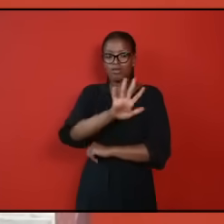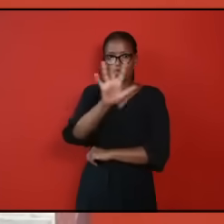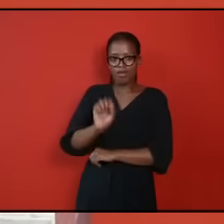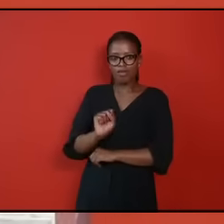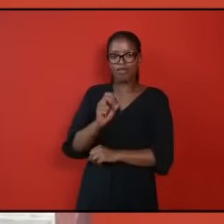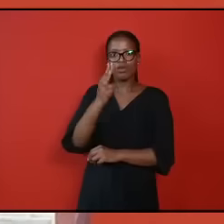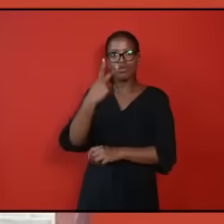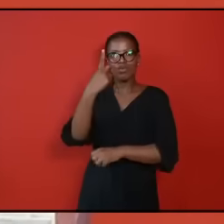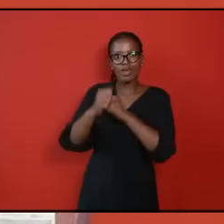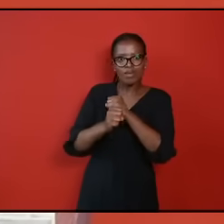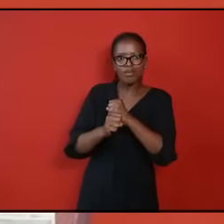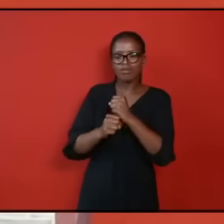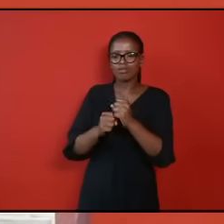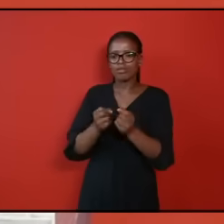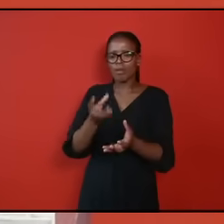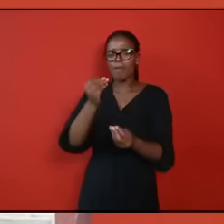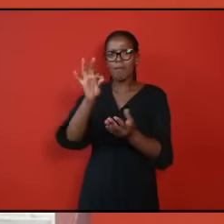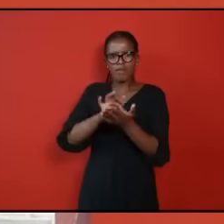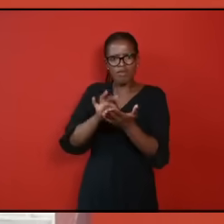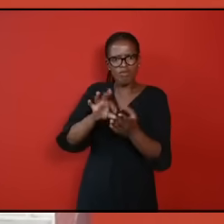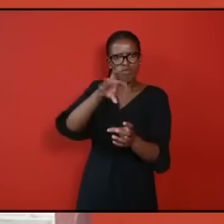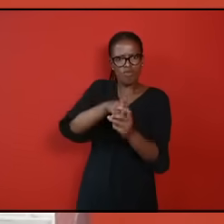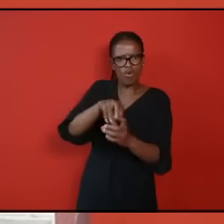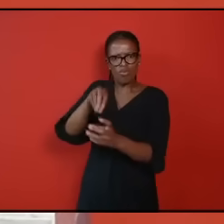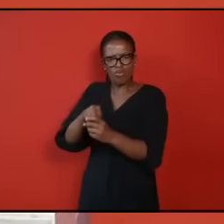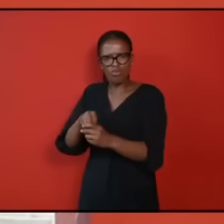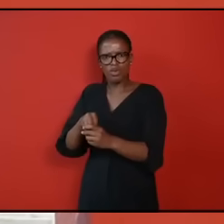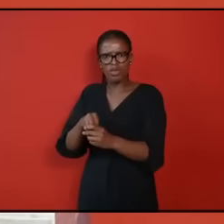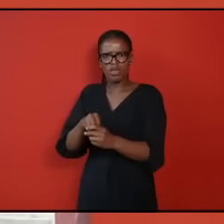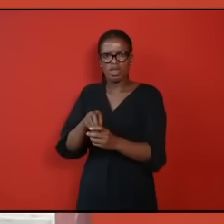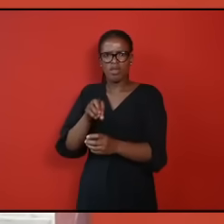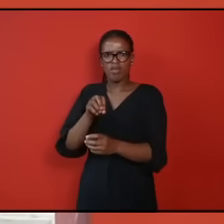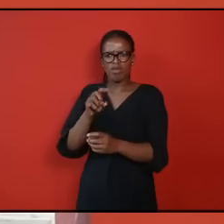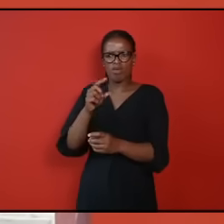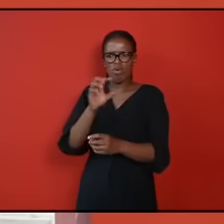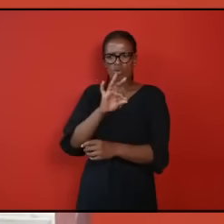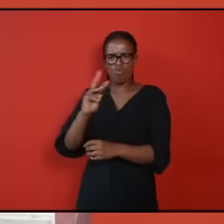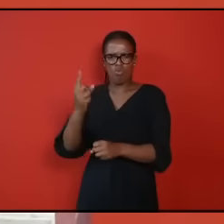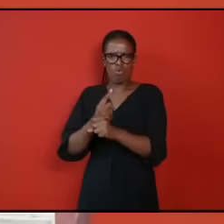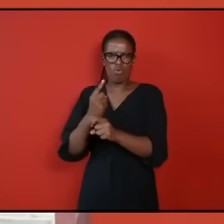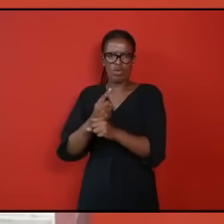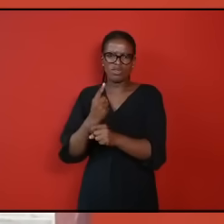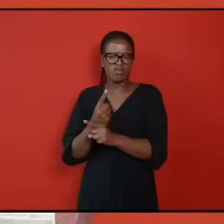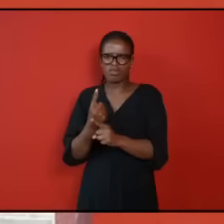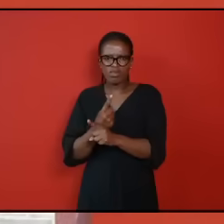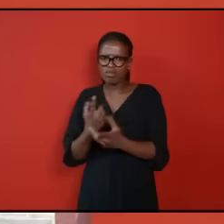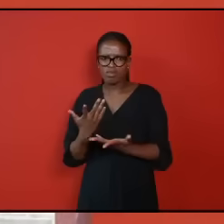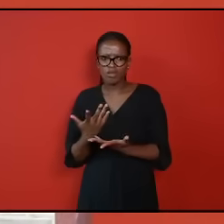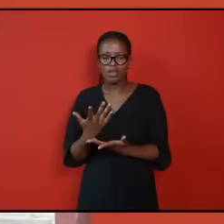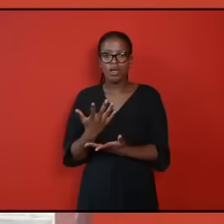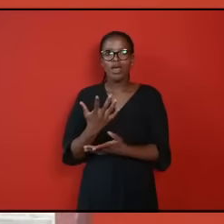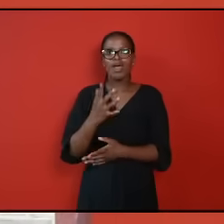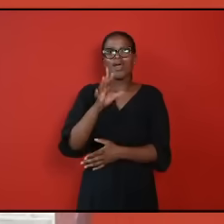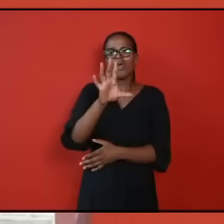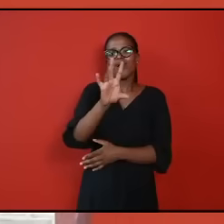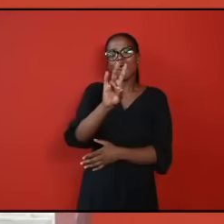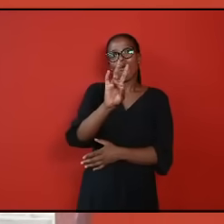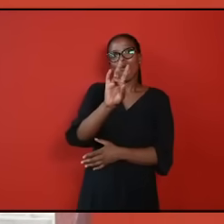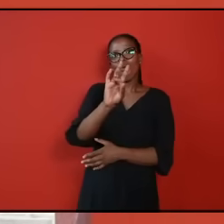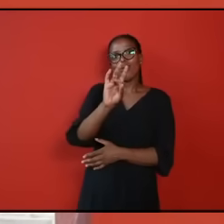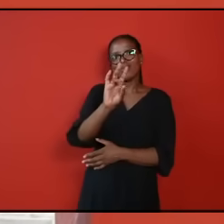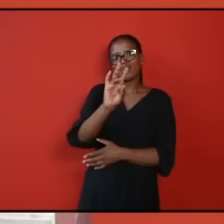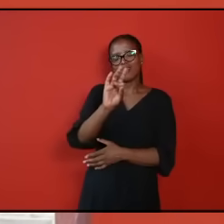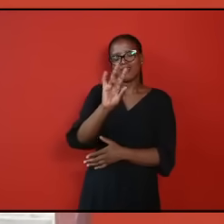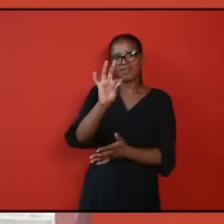No. South Africa has got elections every Wednesday. Because by-elections are held on